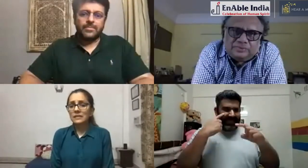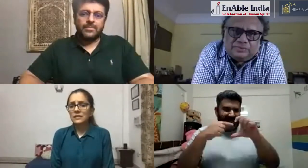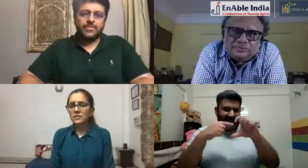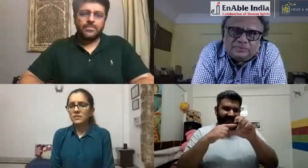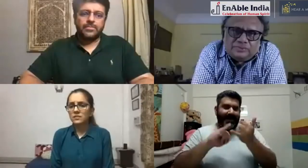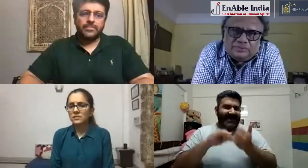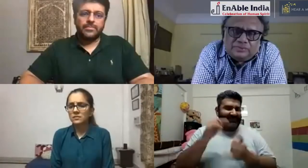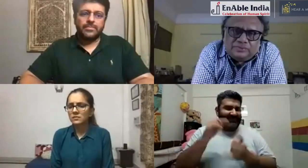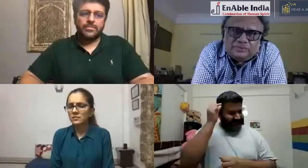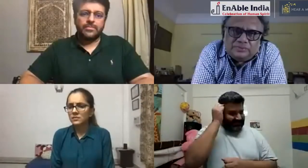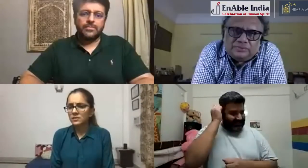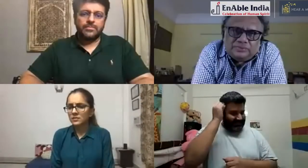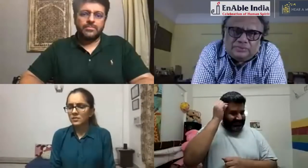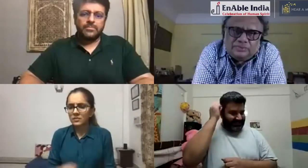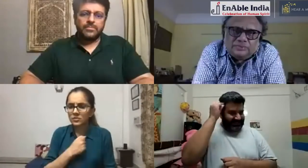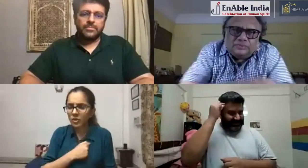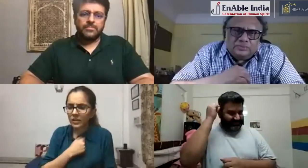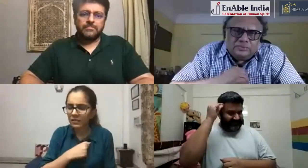my